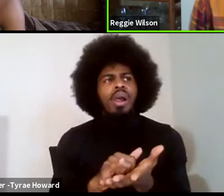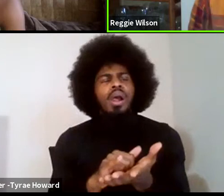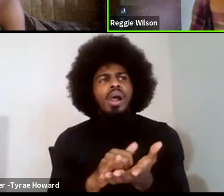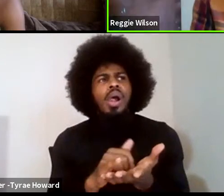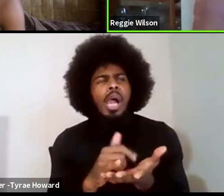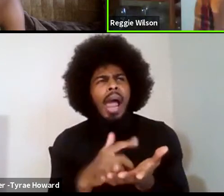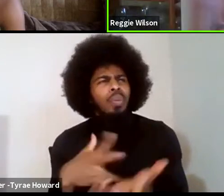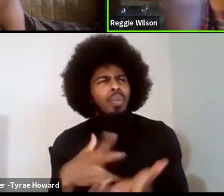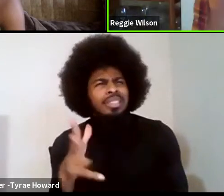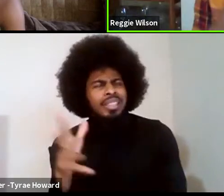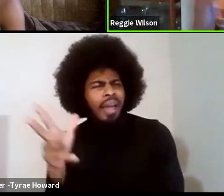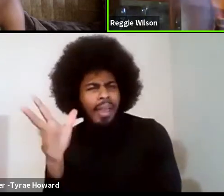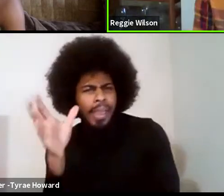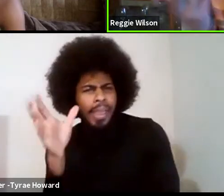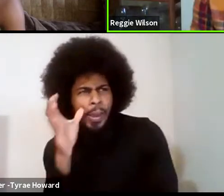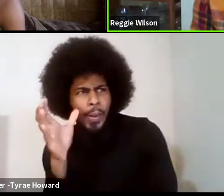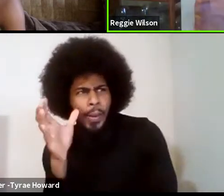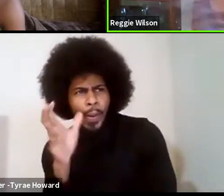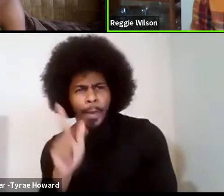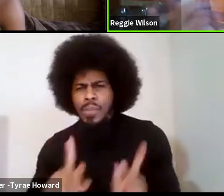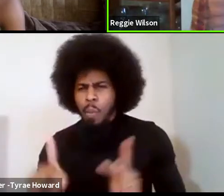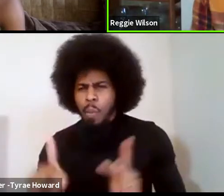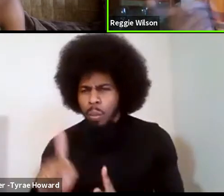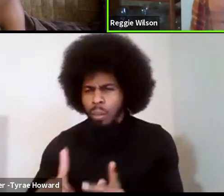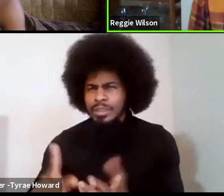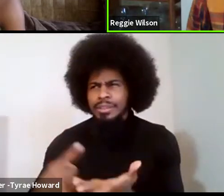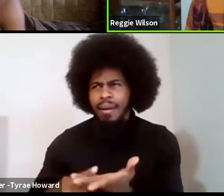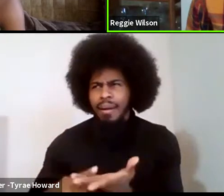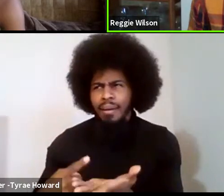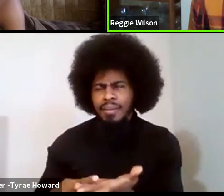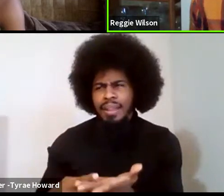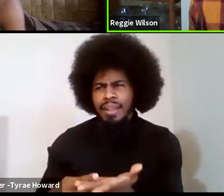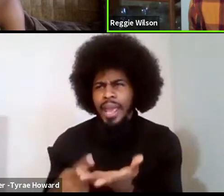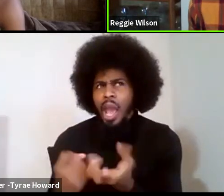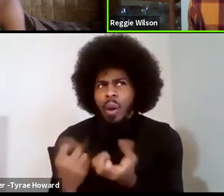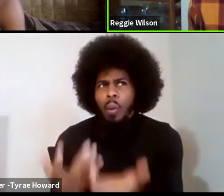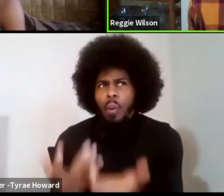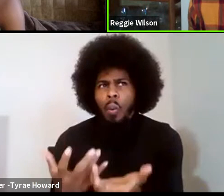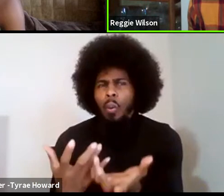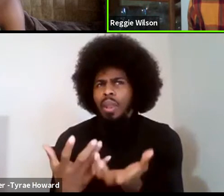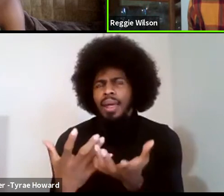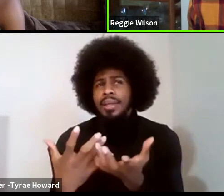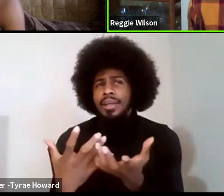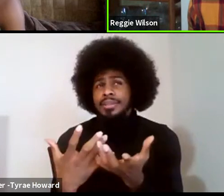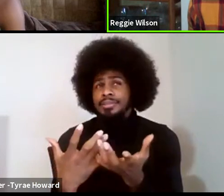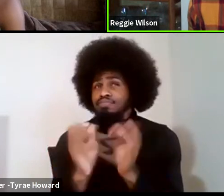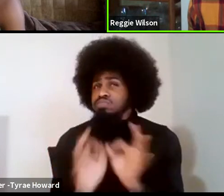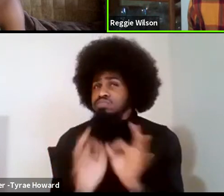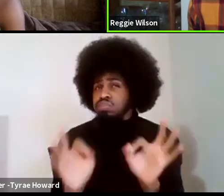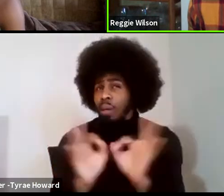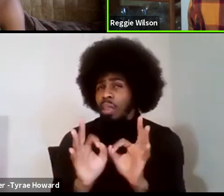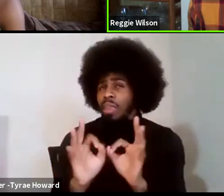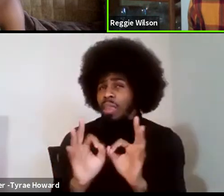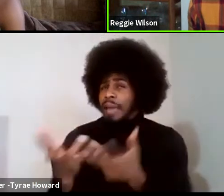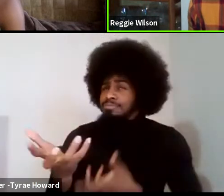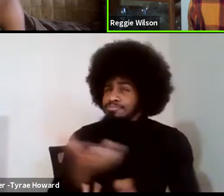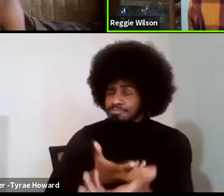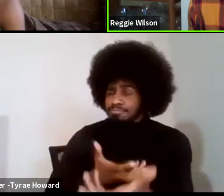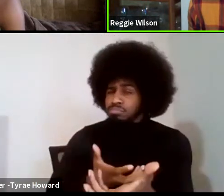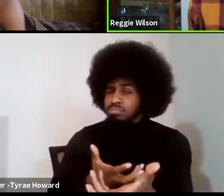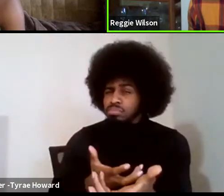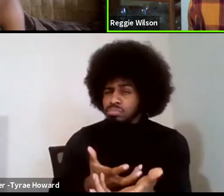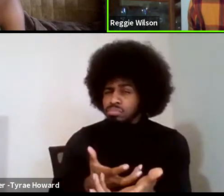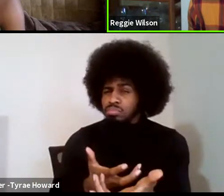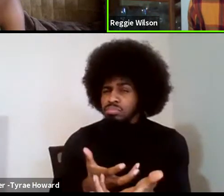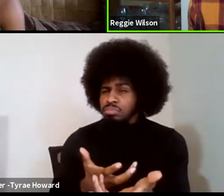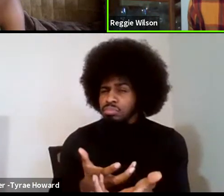like how rich that exchange is. And sometimes when I've been forced to, because sometimes